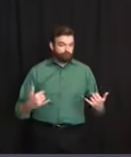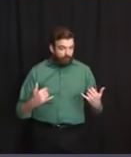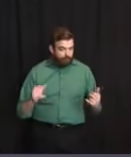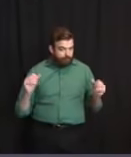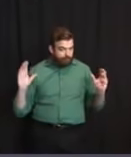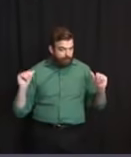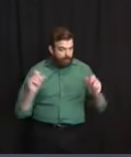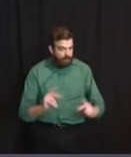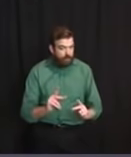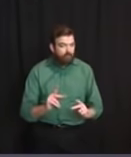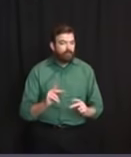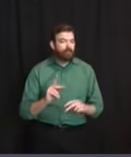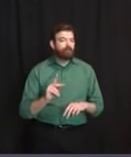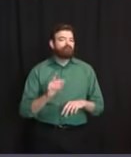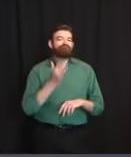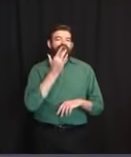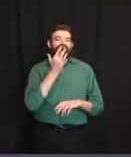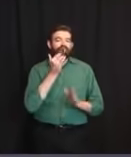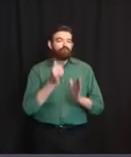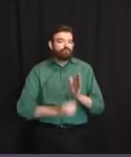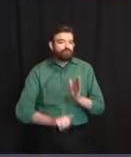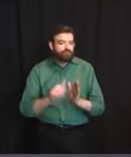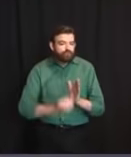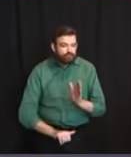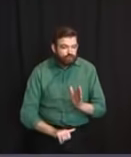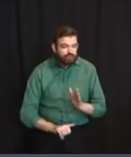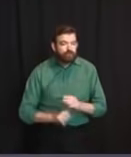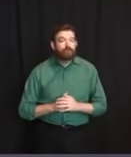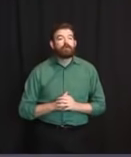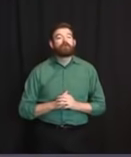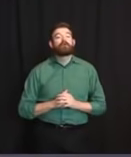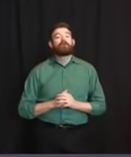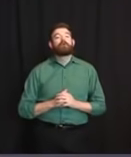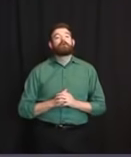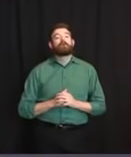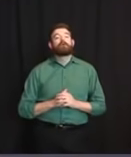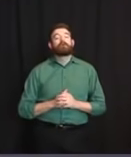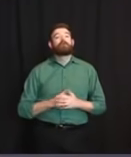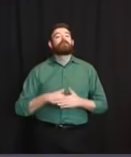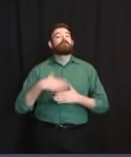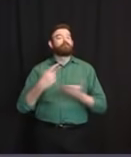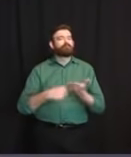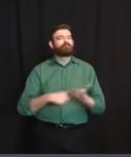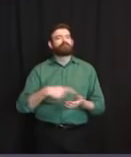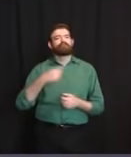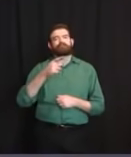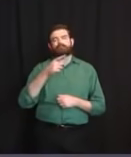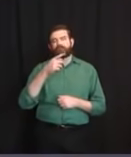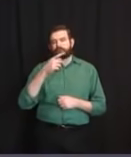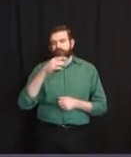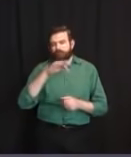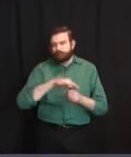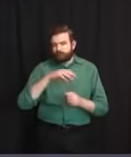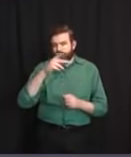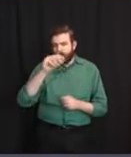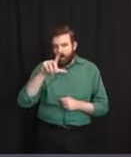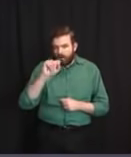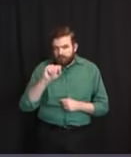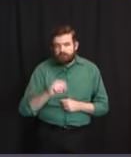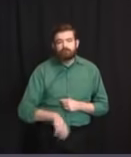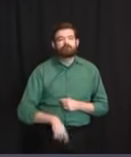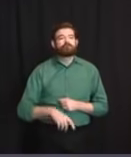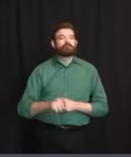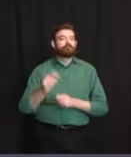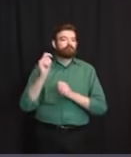and we may readdress golf at some point. We're taking all these steps, but we're all in this together, folks. We got to make sure that we take